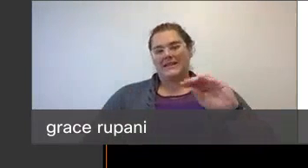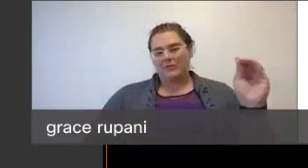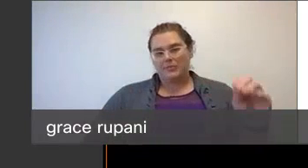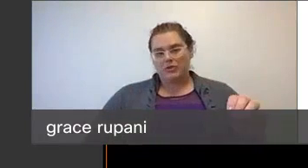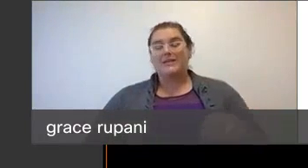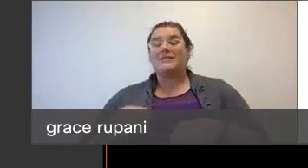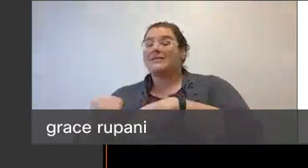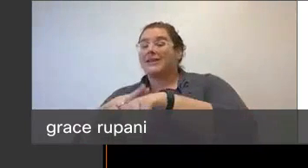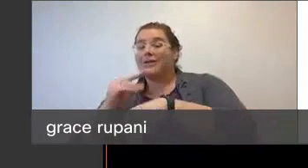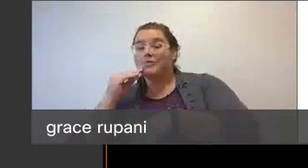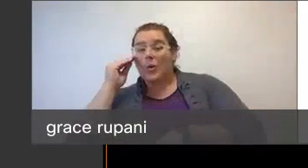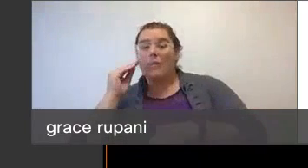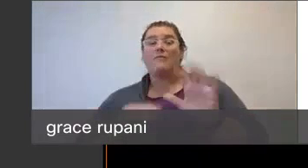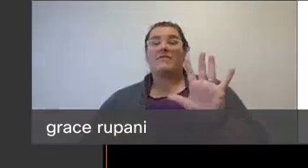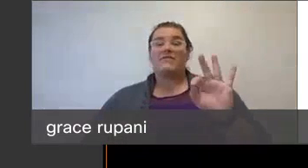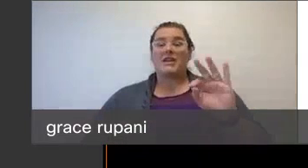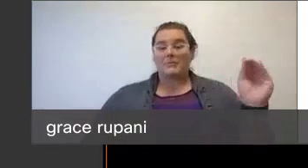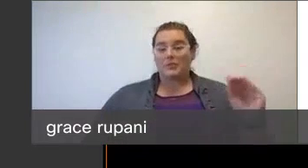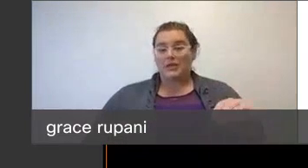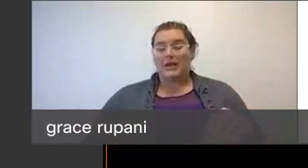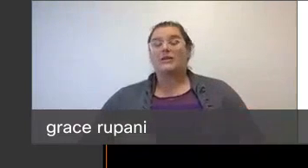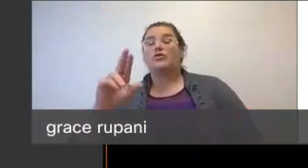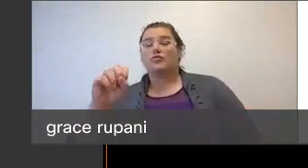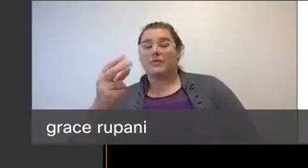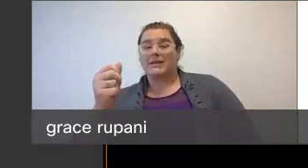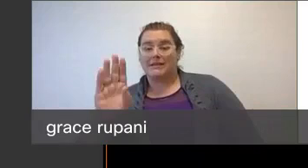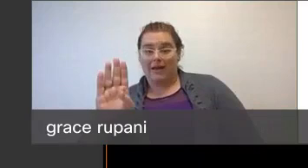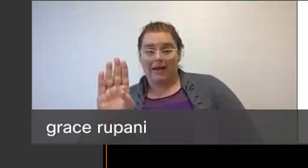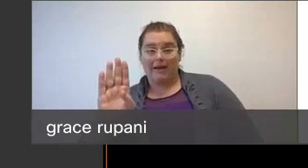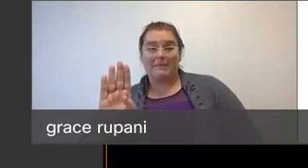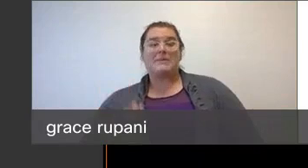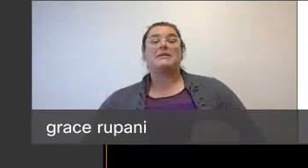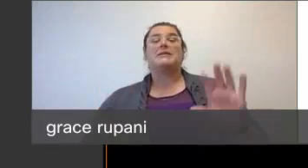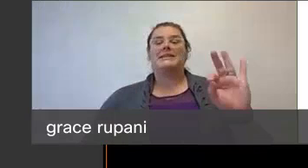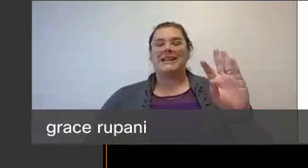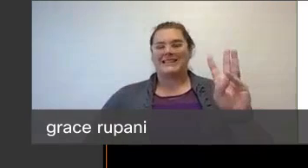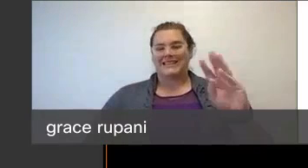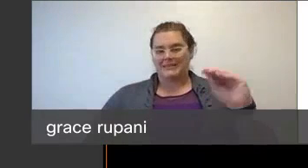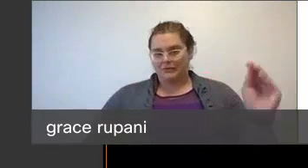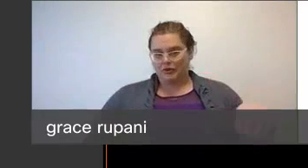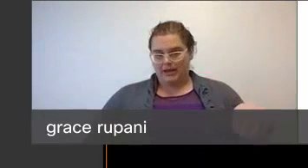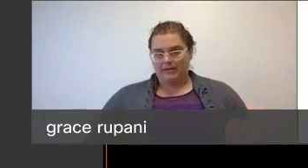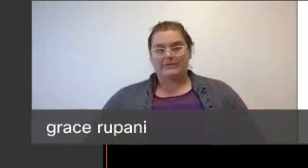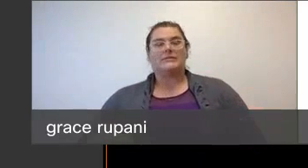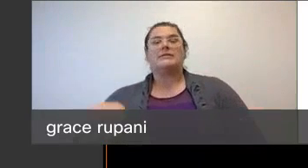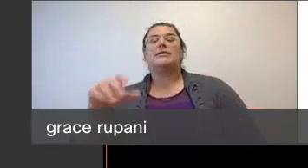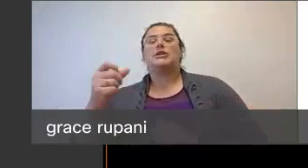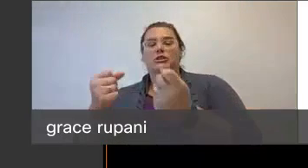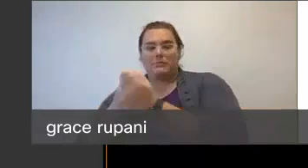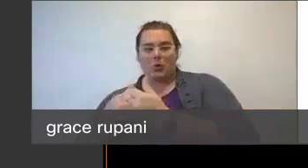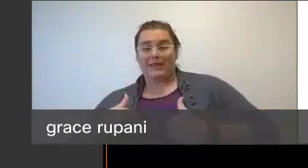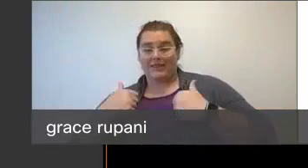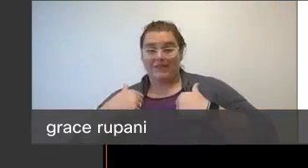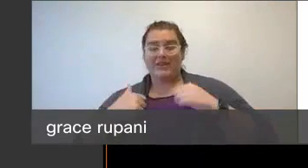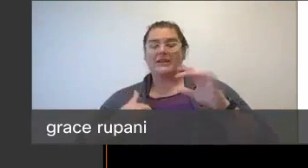we're at 59%. Residential habilitation is at 96%. And